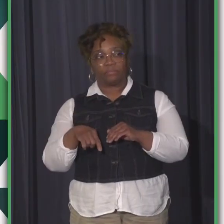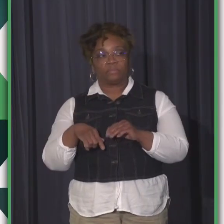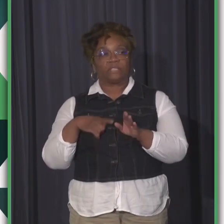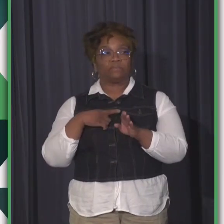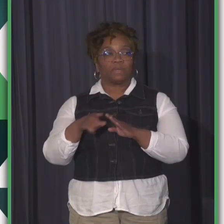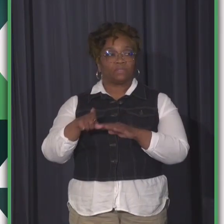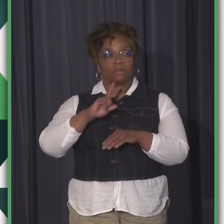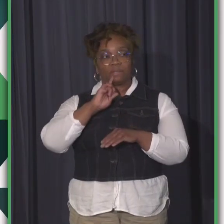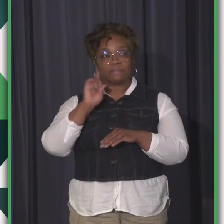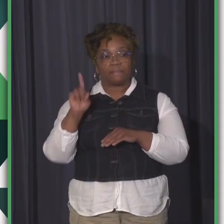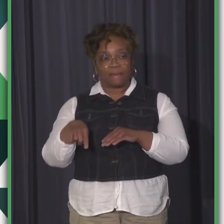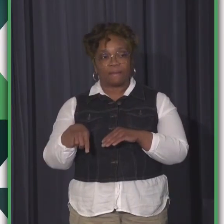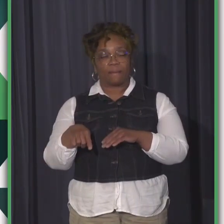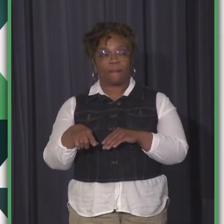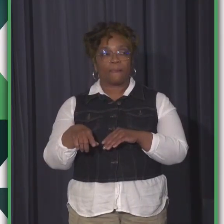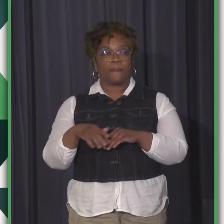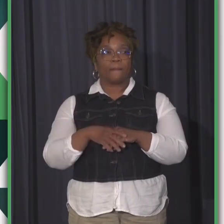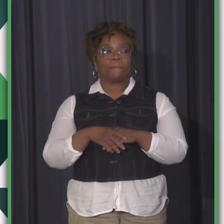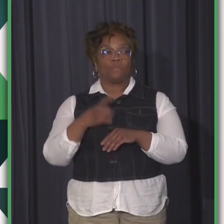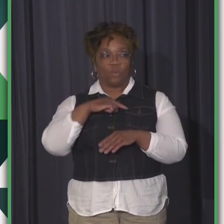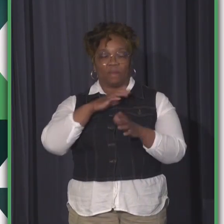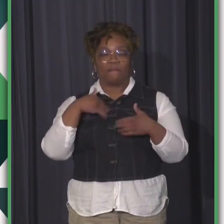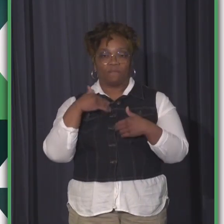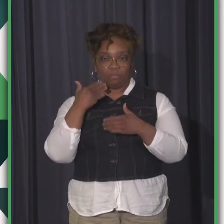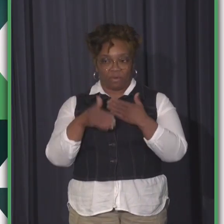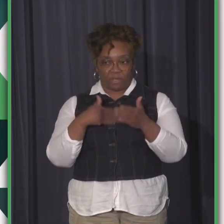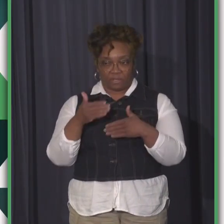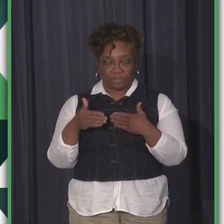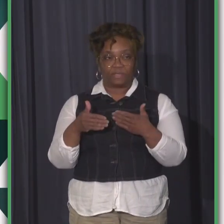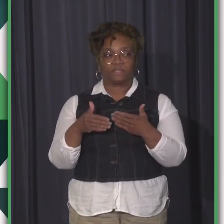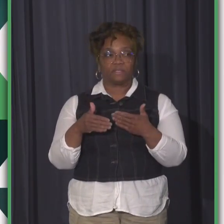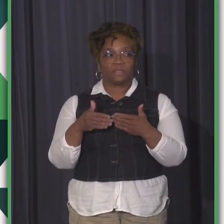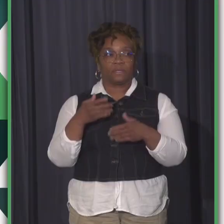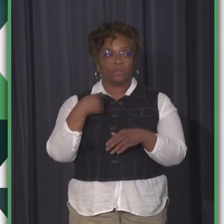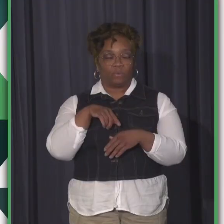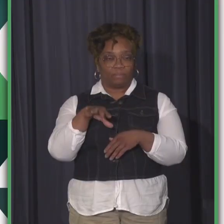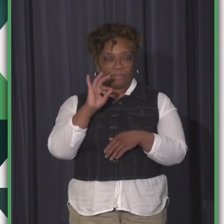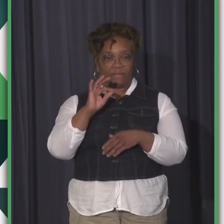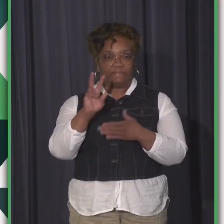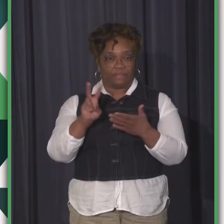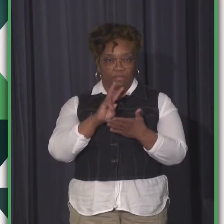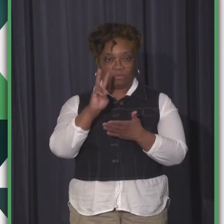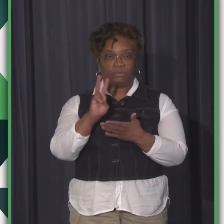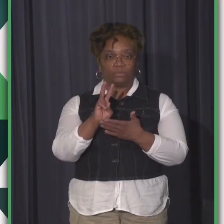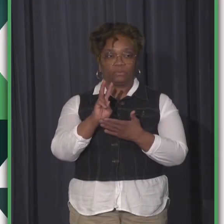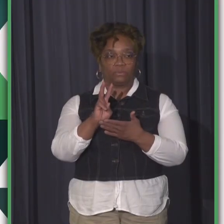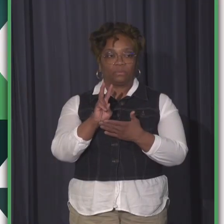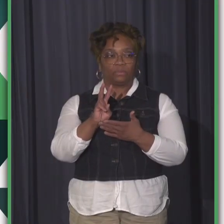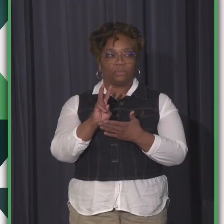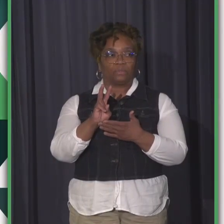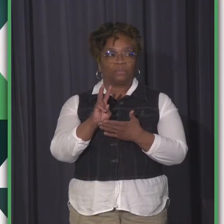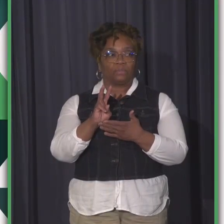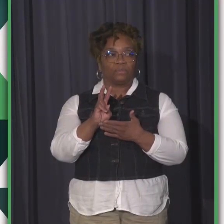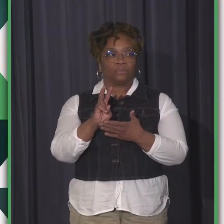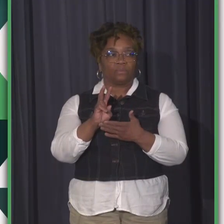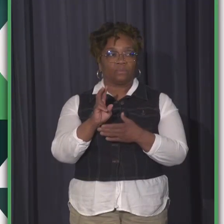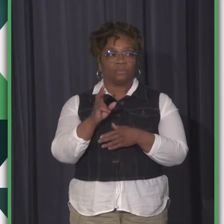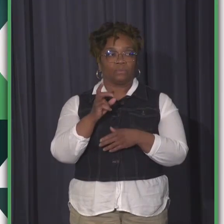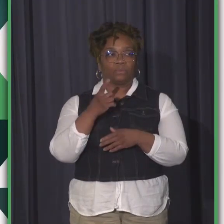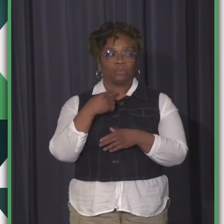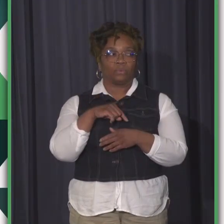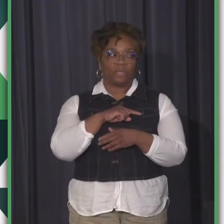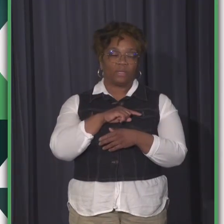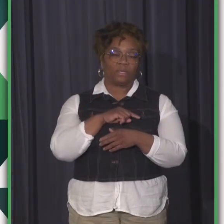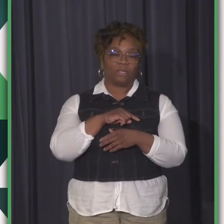commands. So we go through a process when we're selecting videos. We get it through CAD events. We go